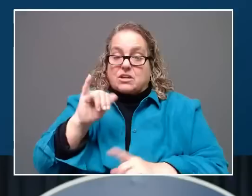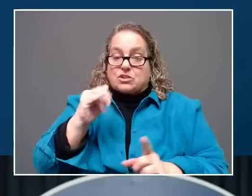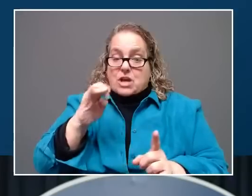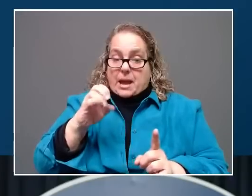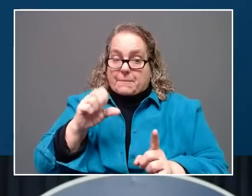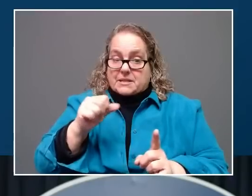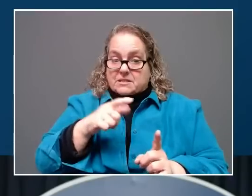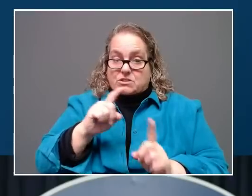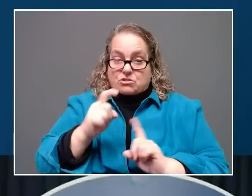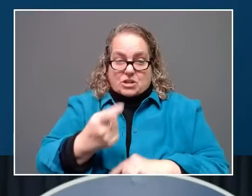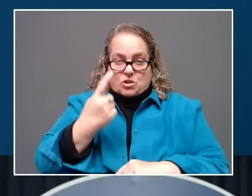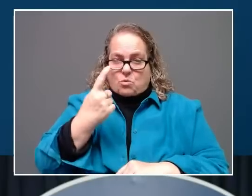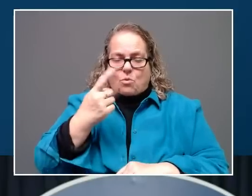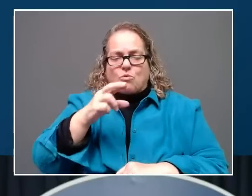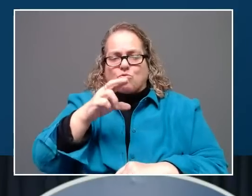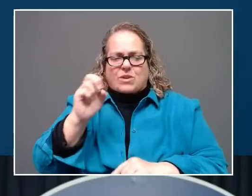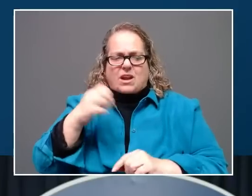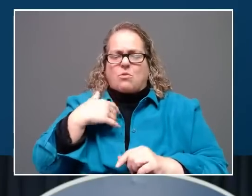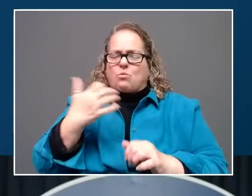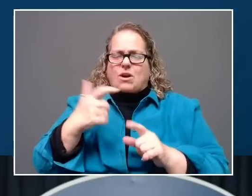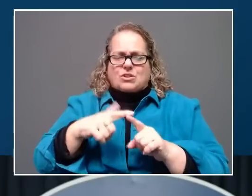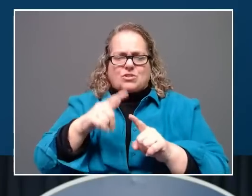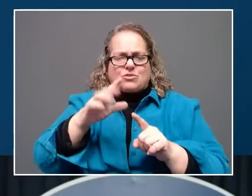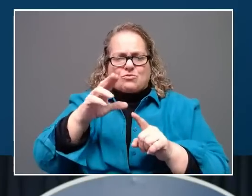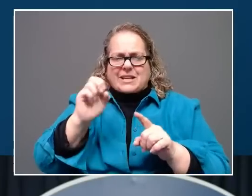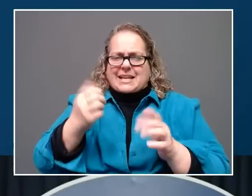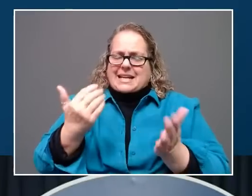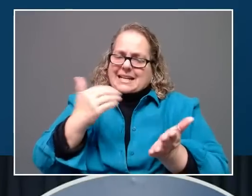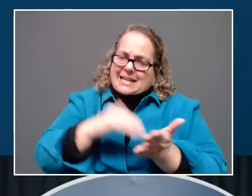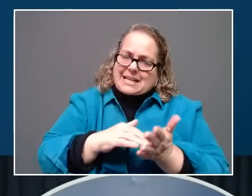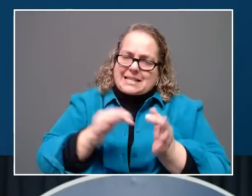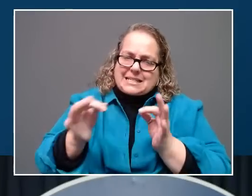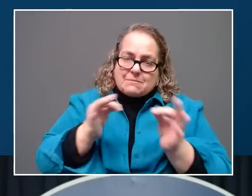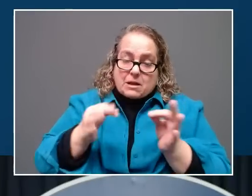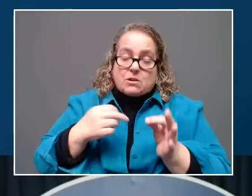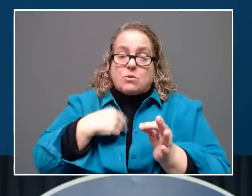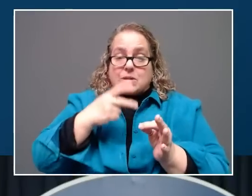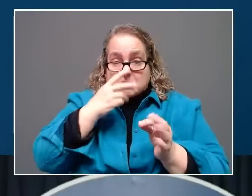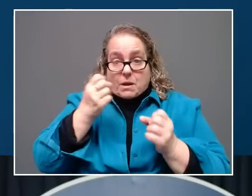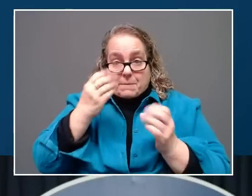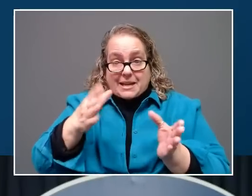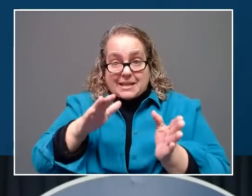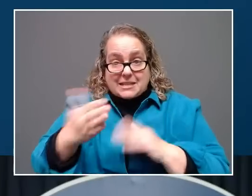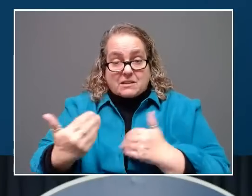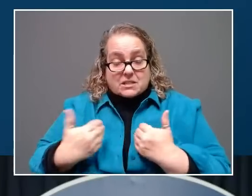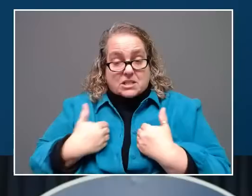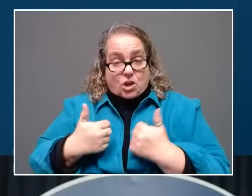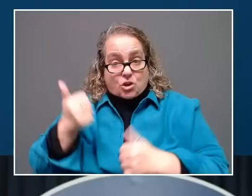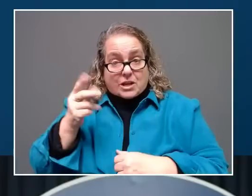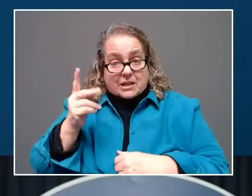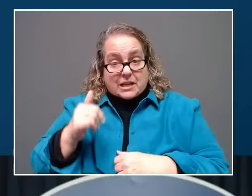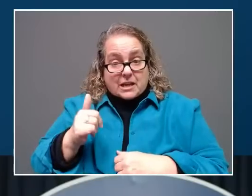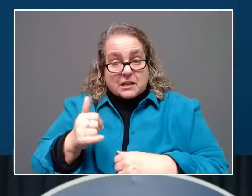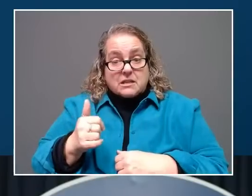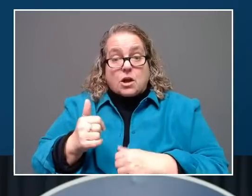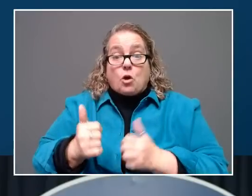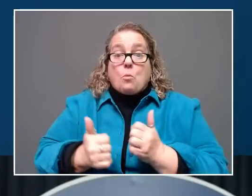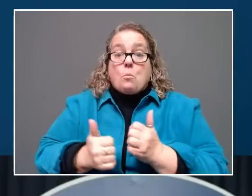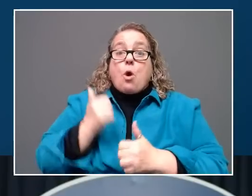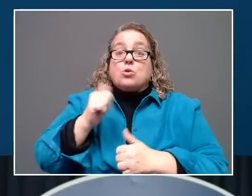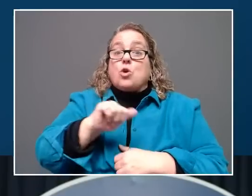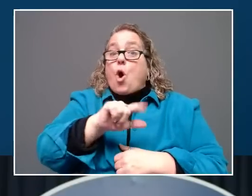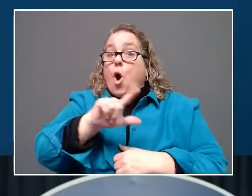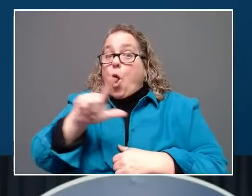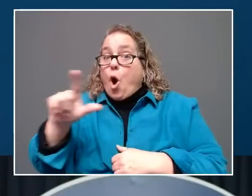reinforce that while we are seeing those deaths that I read out in younger Kentuckians, they're virtually all statistically,